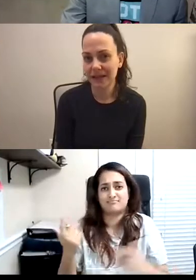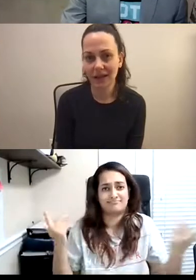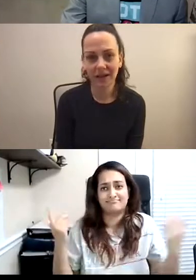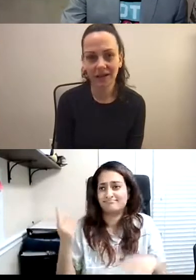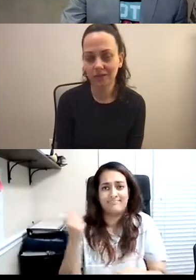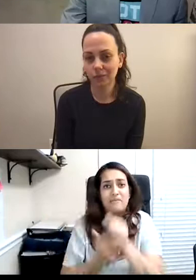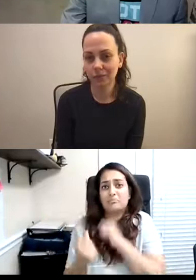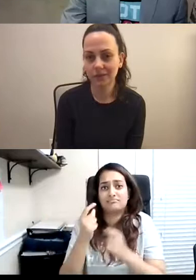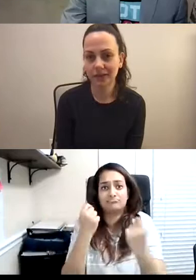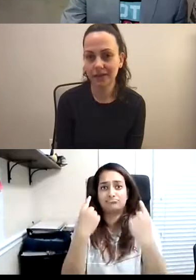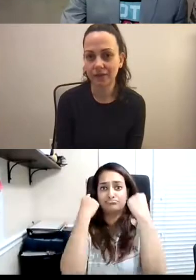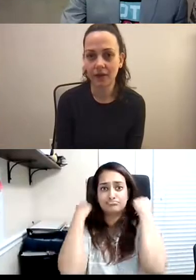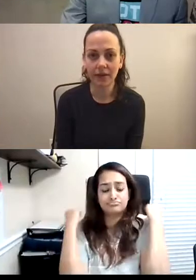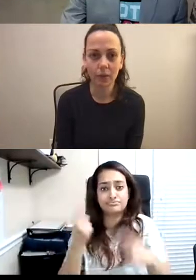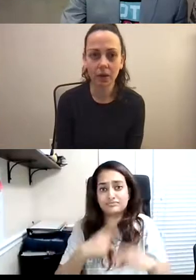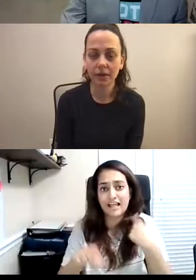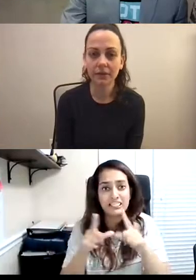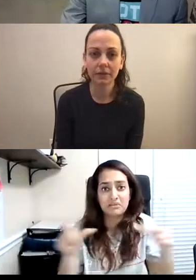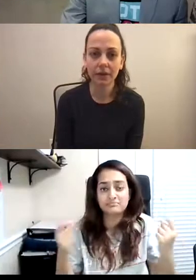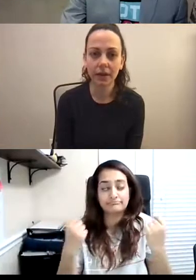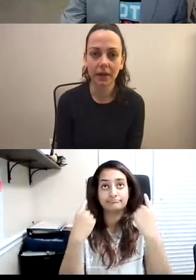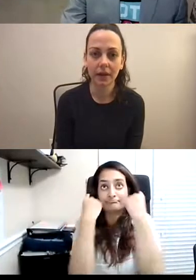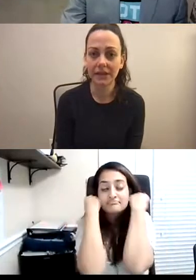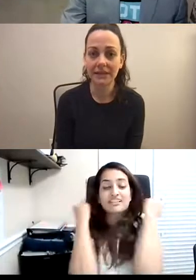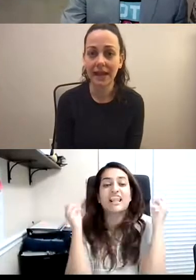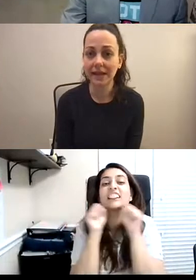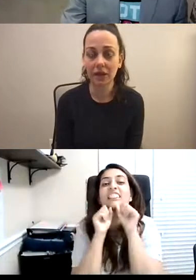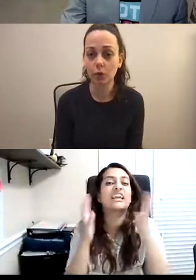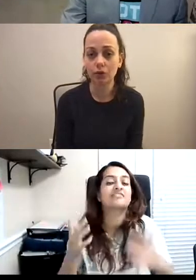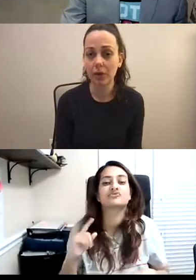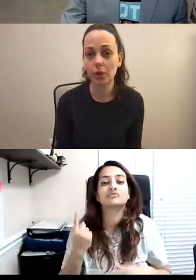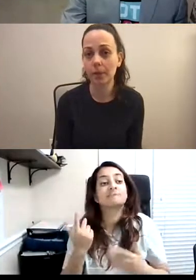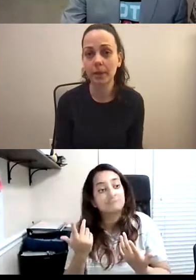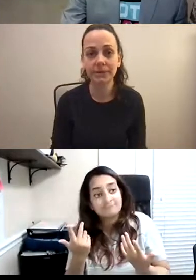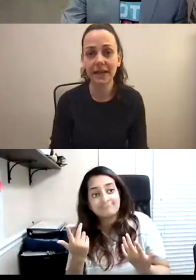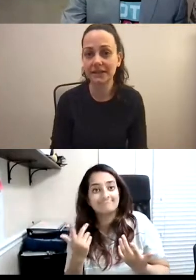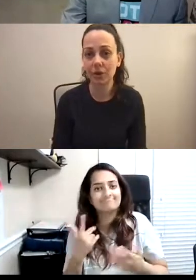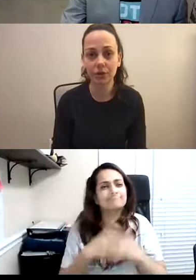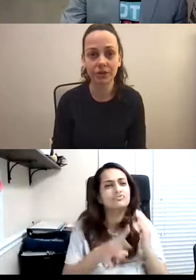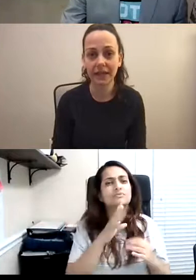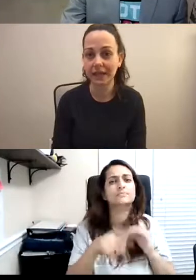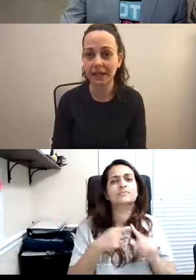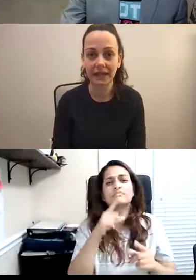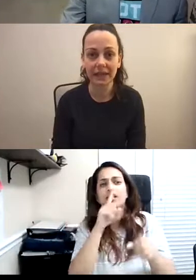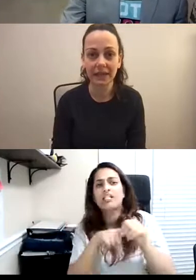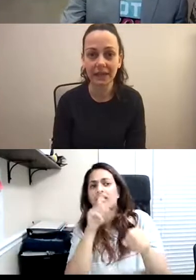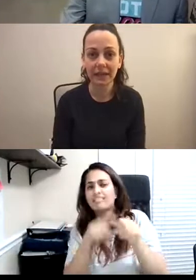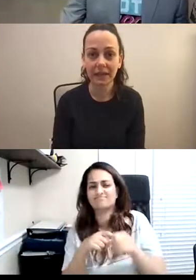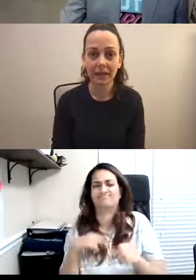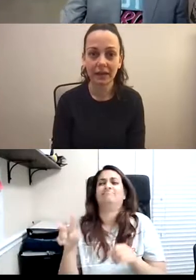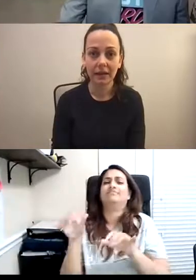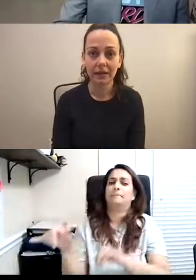us we sign in front of everyone, and we can sign and it goes right over people's heads. They don't understand